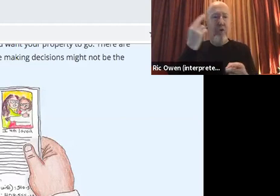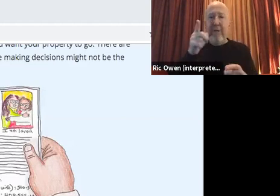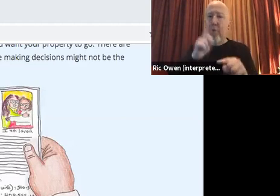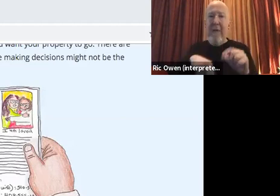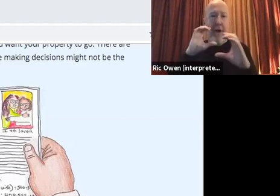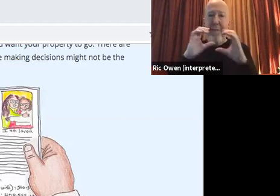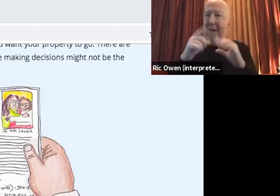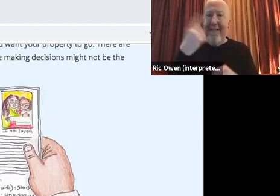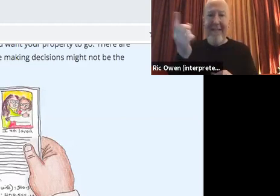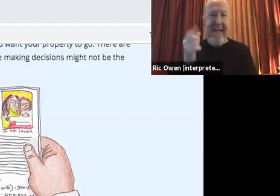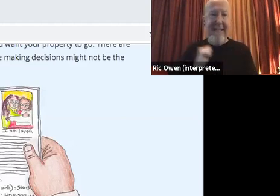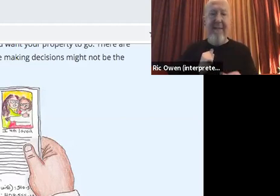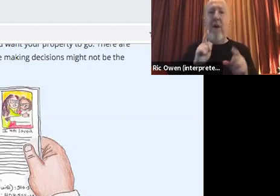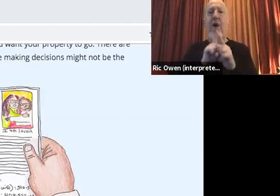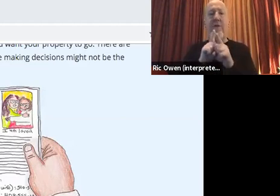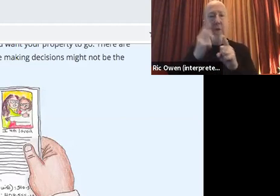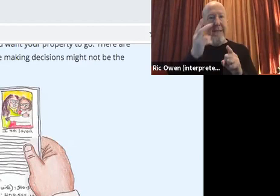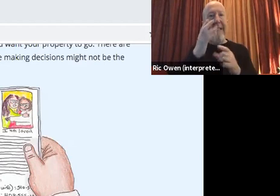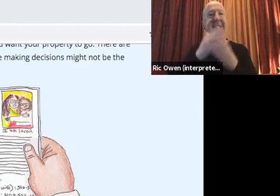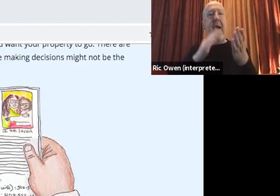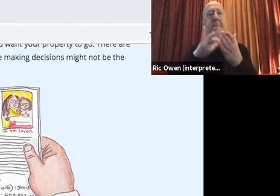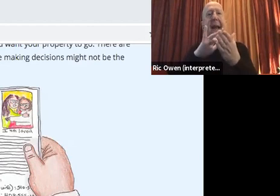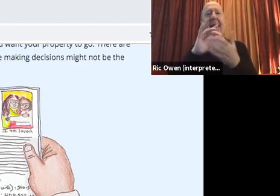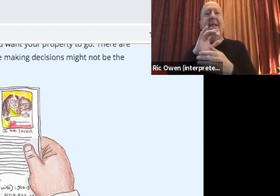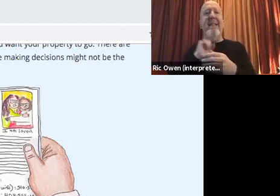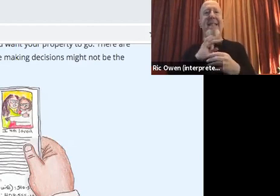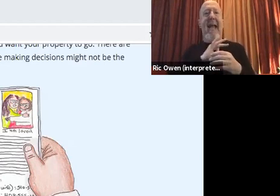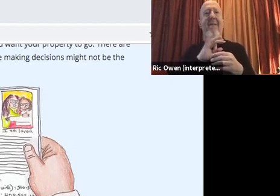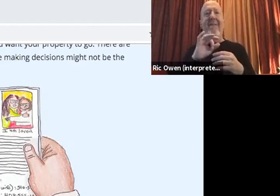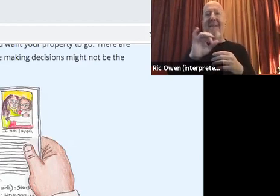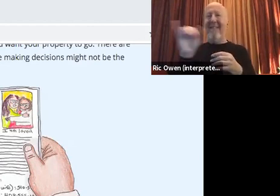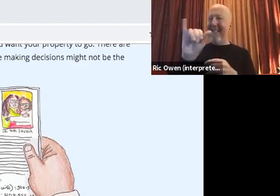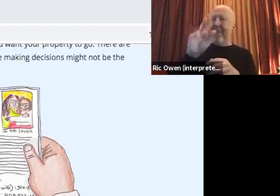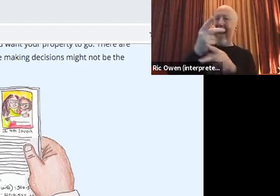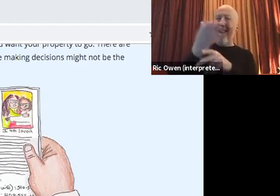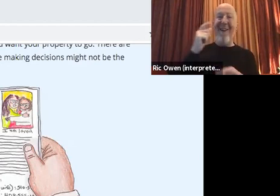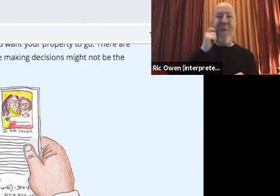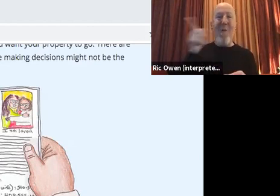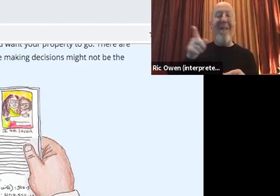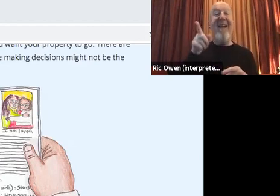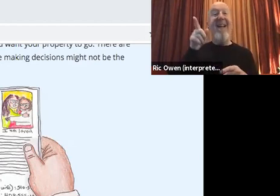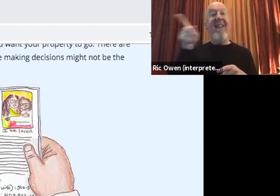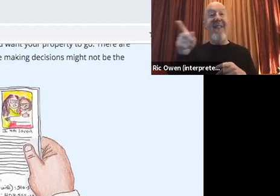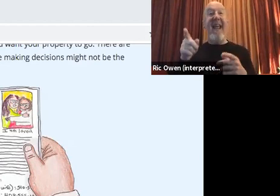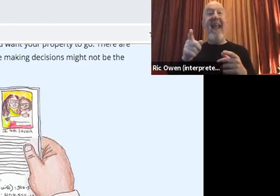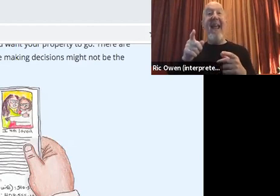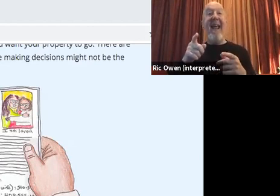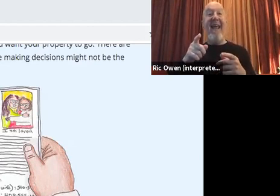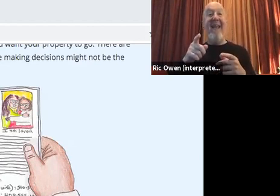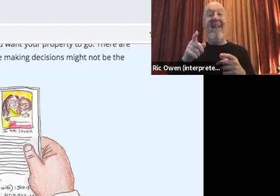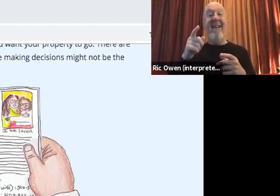seen some medical staff at hospitals doing a really similar thing, which is very cool, where they're taping photos of